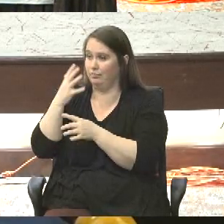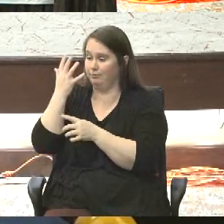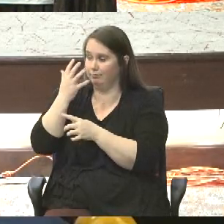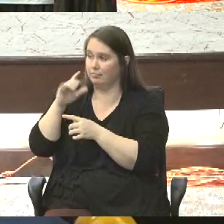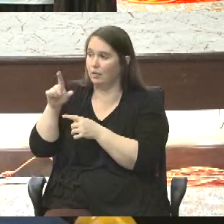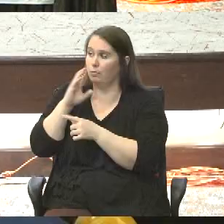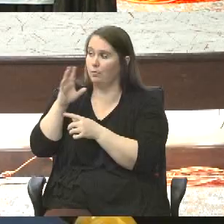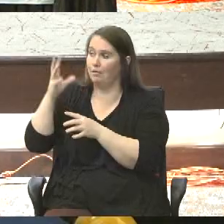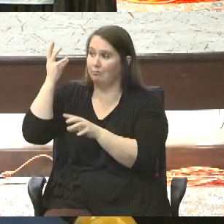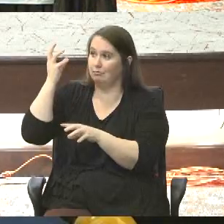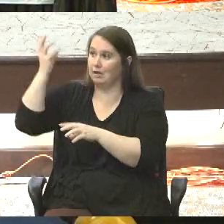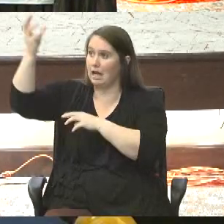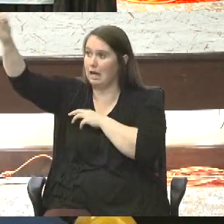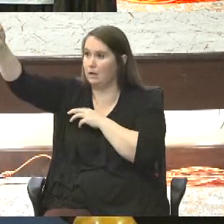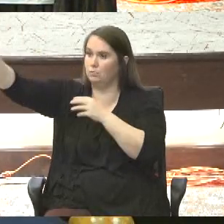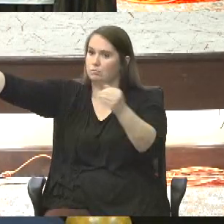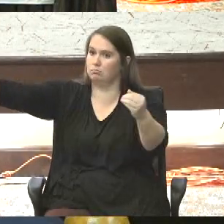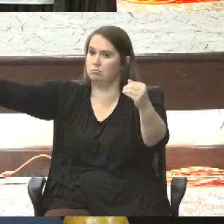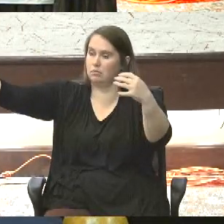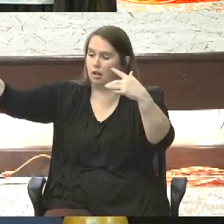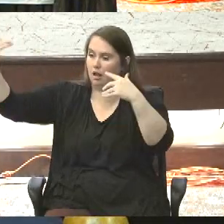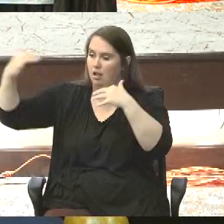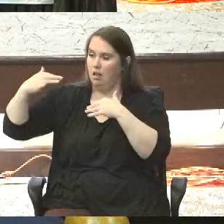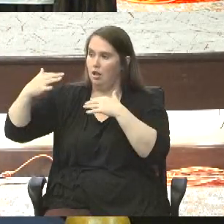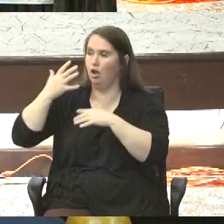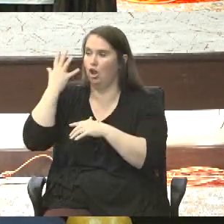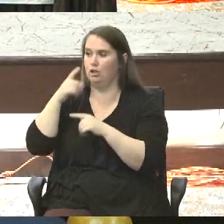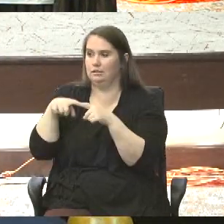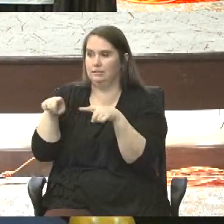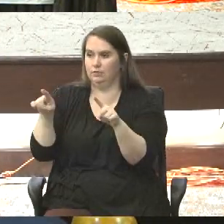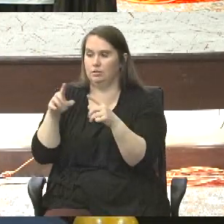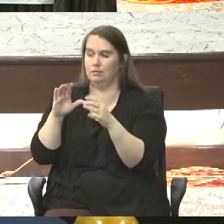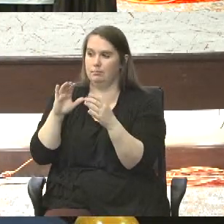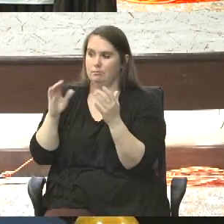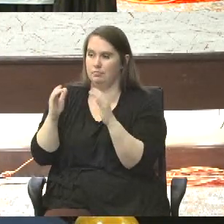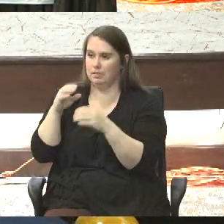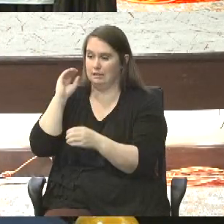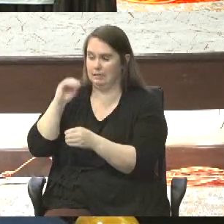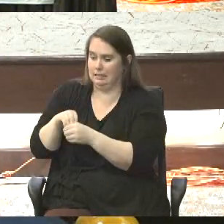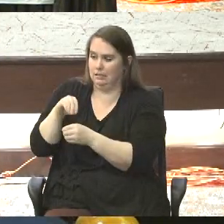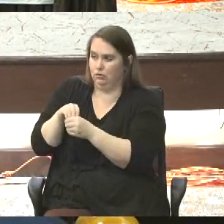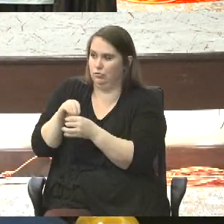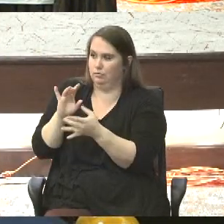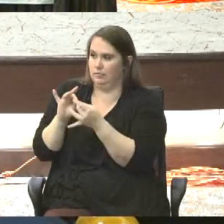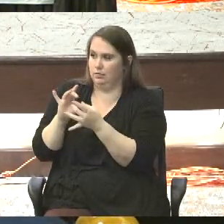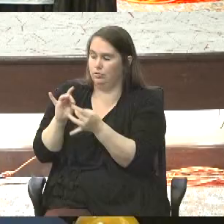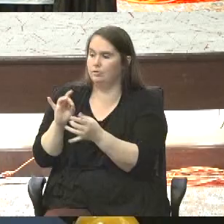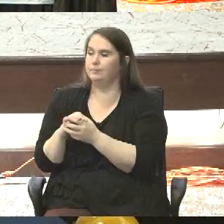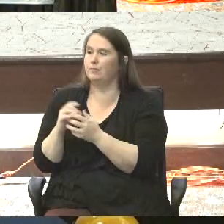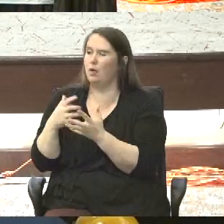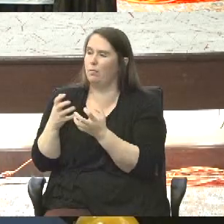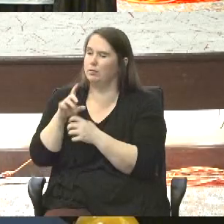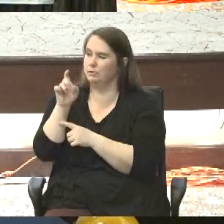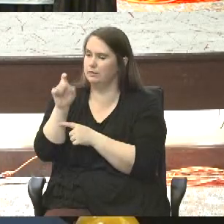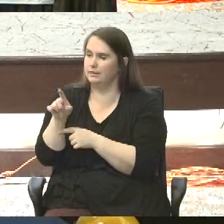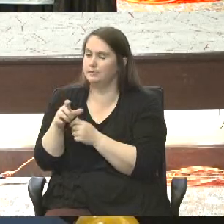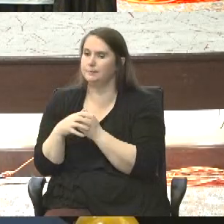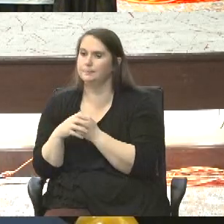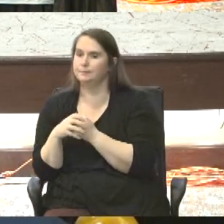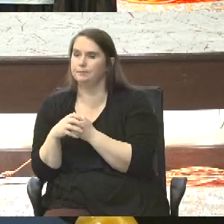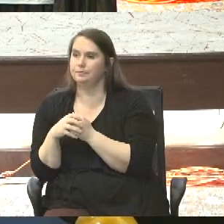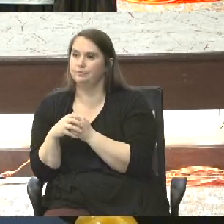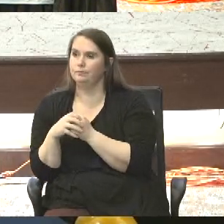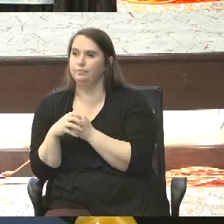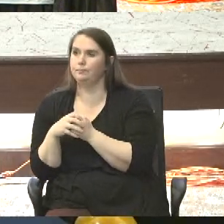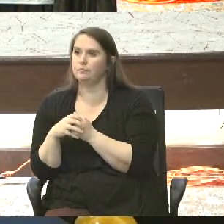will likely look different than the internal messaging, is my understanding. Wanted to ask just kind of a question